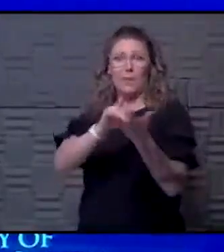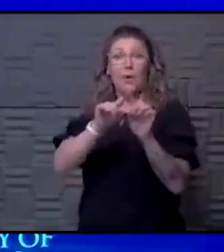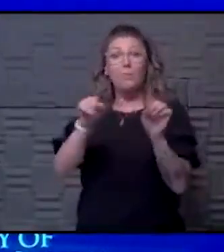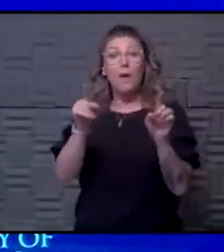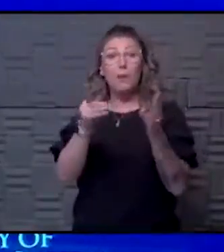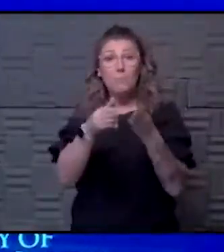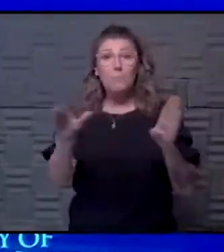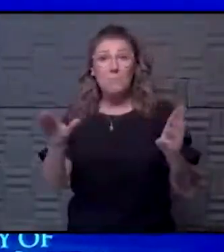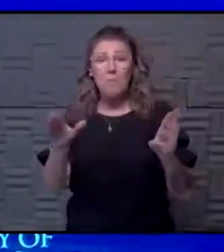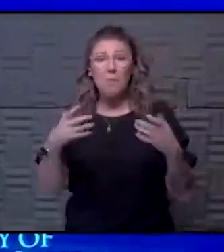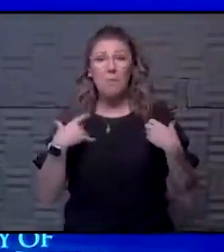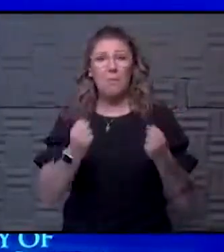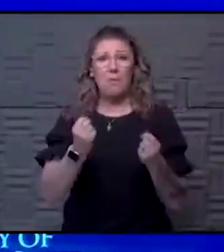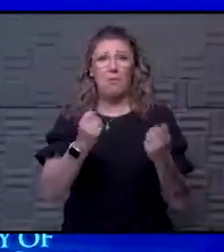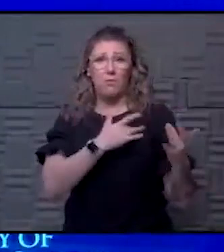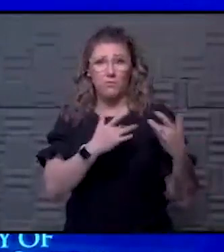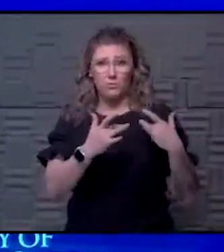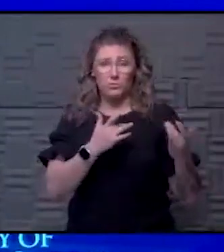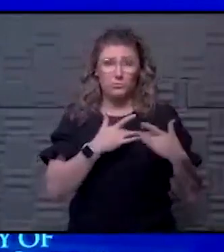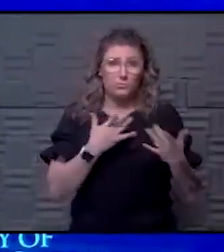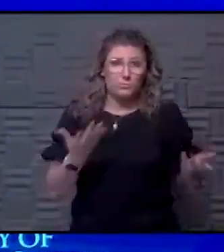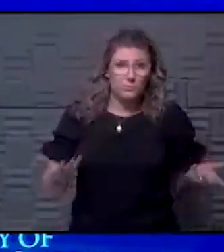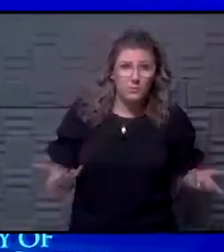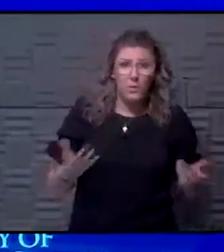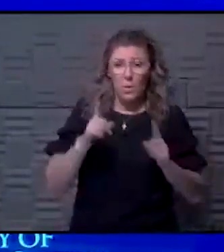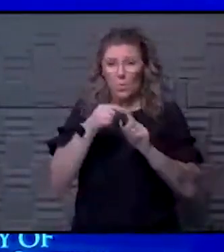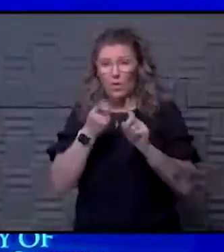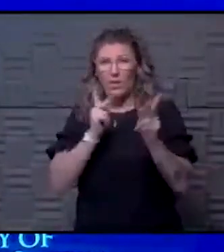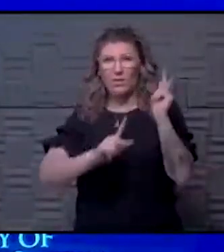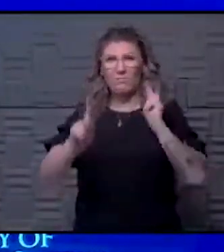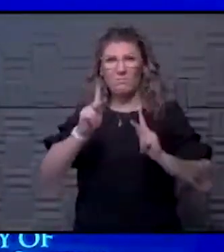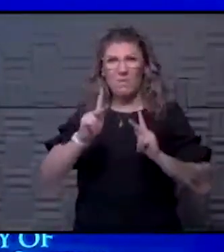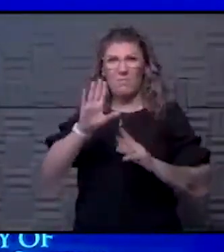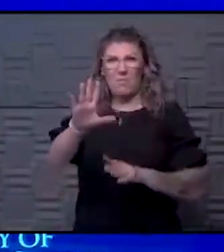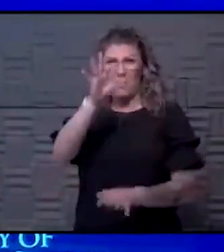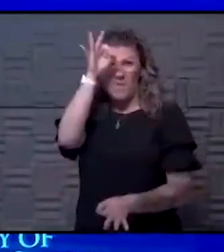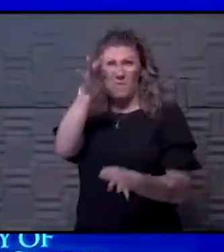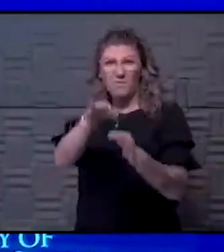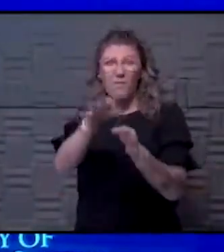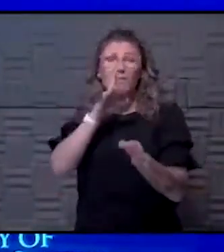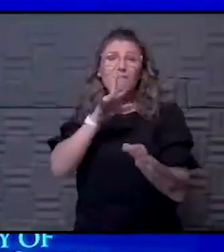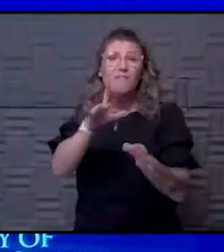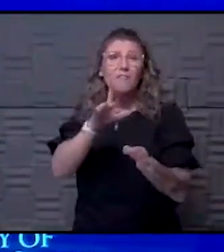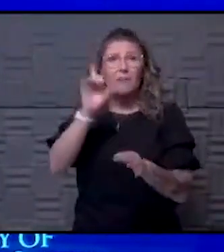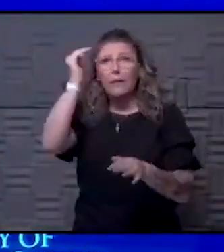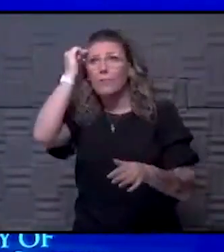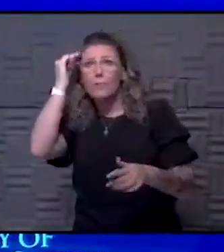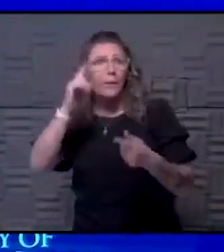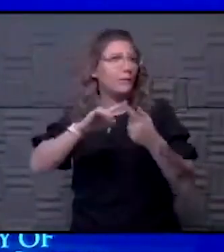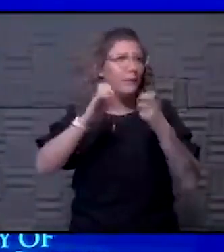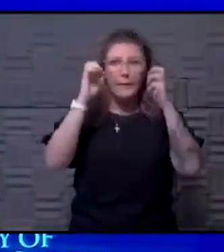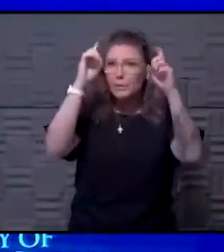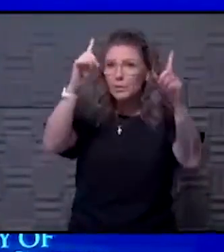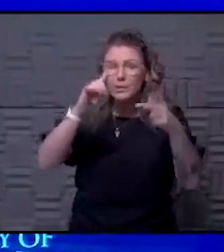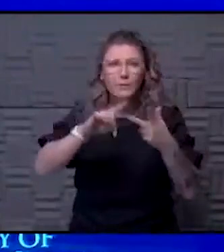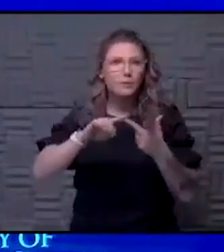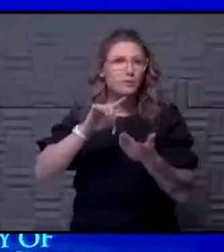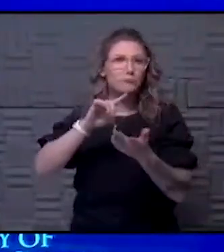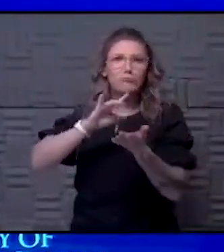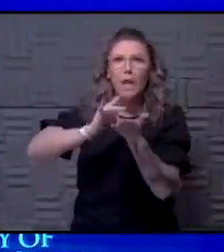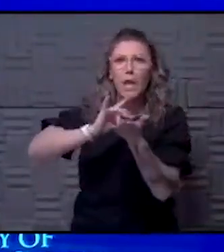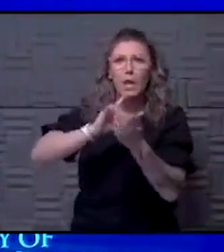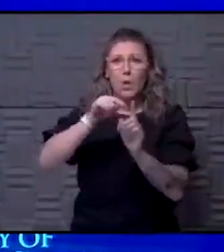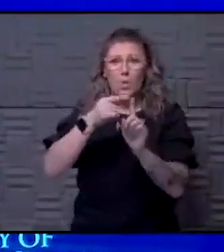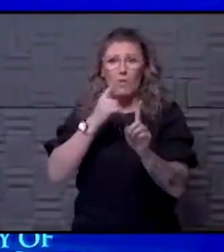health concern, and that's where we are, that when people lose faith in institutions, whether they're governmental, educational, it doesn't matter. When you